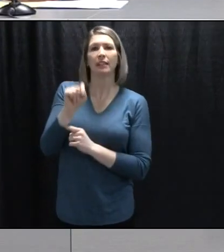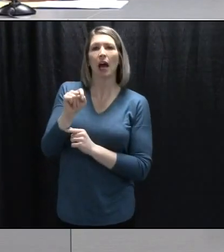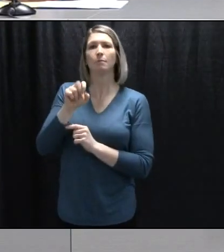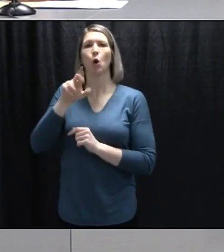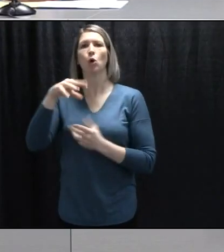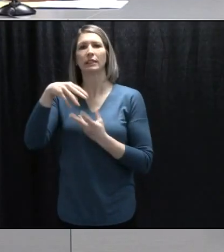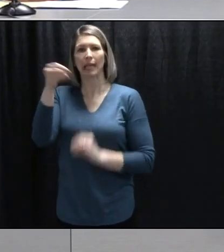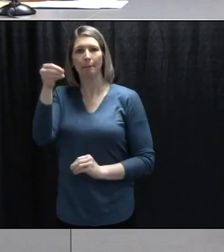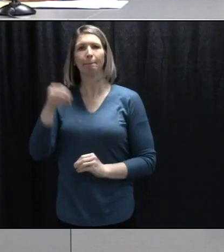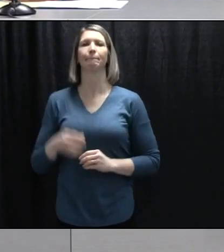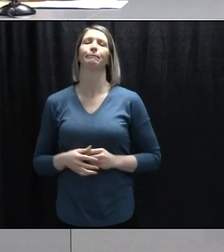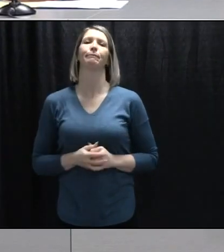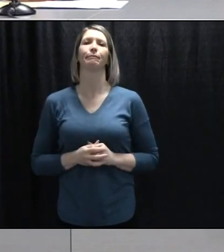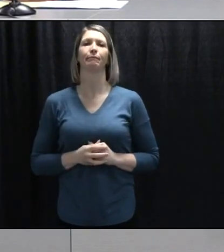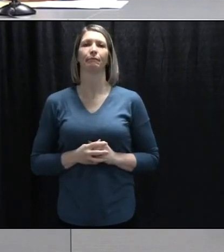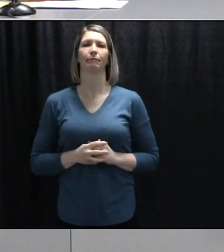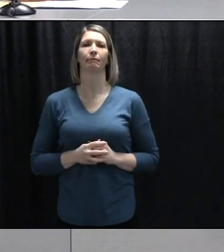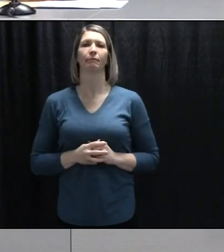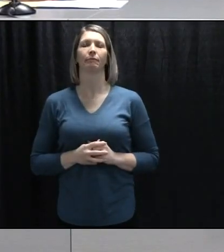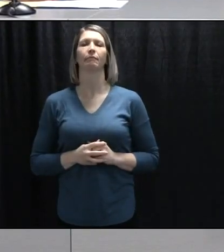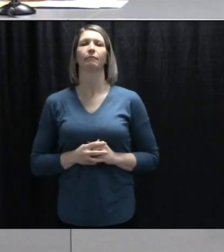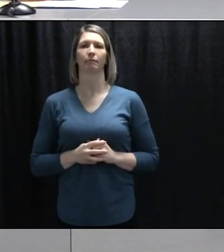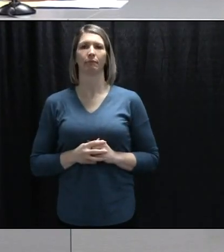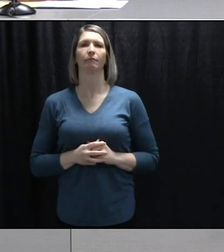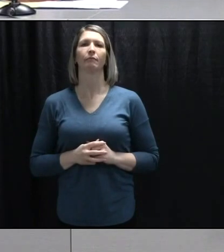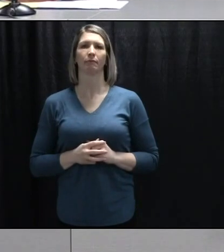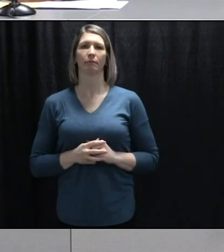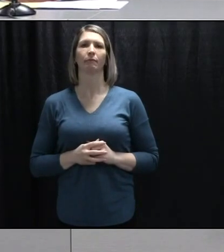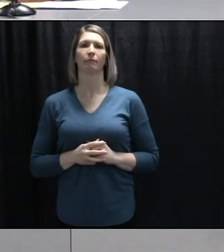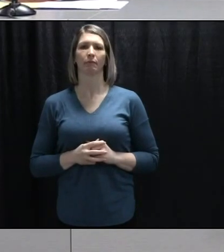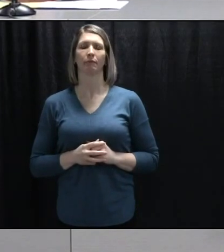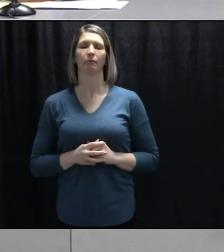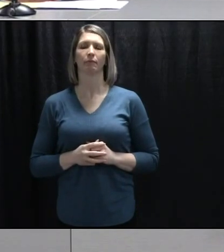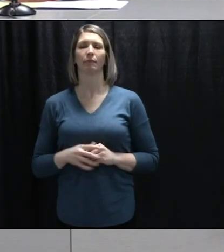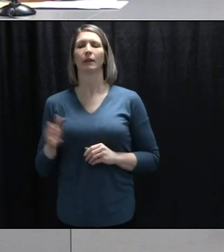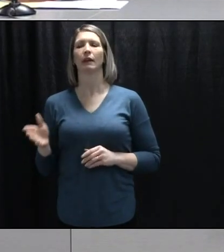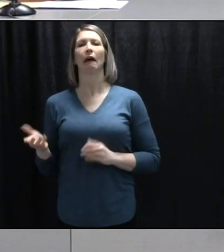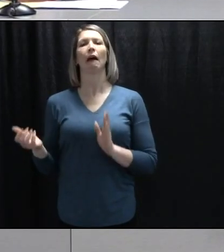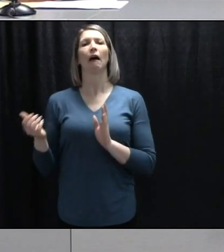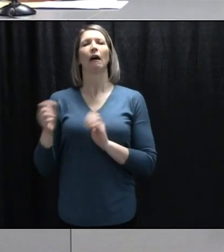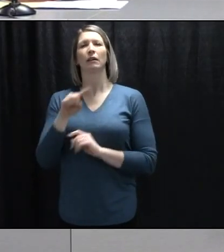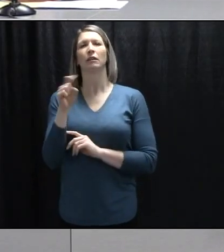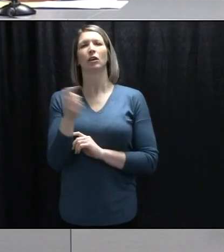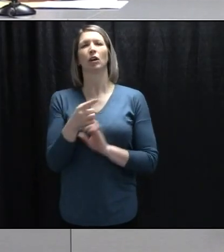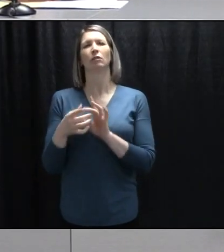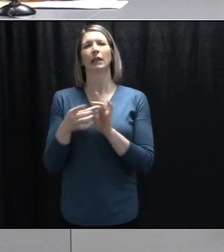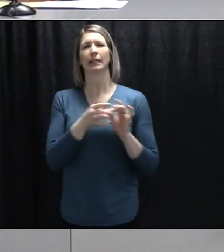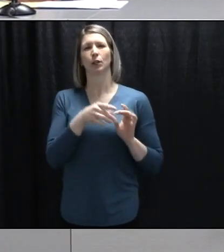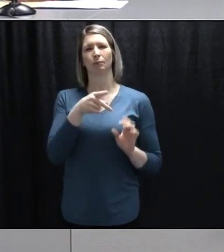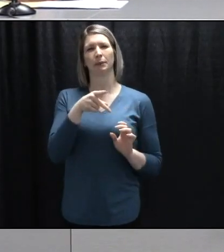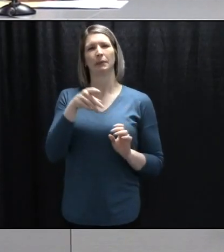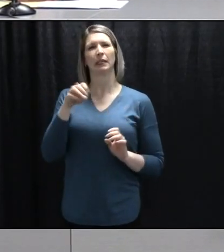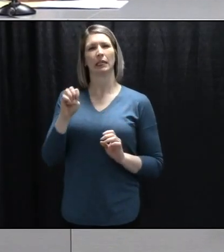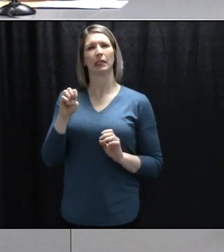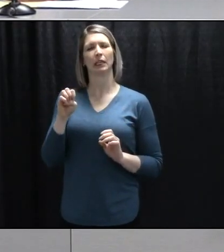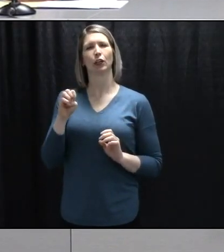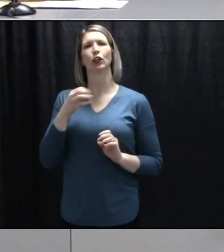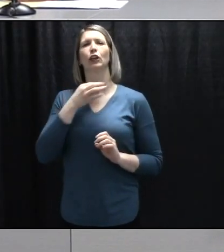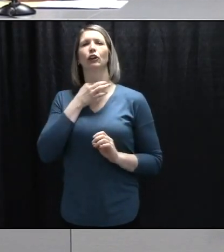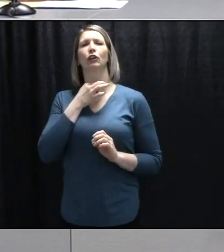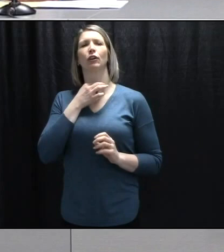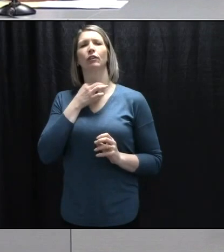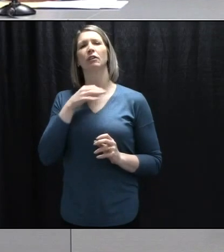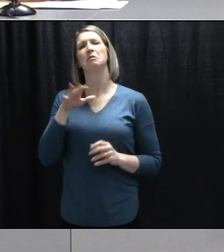Thank you. And just more specifically on PPE supply and masks in particular, do you have a rough estimate of